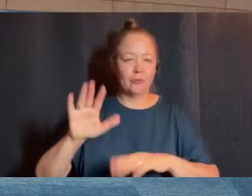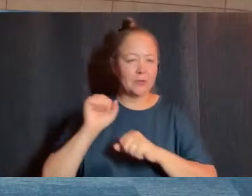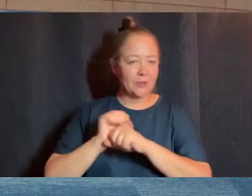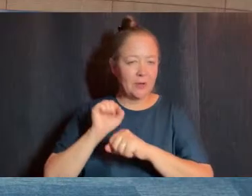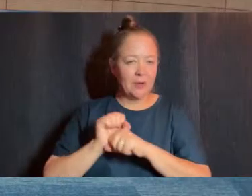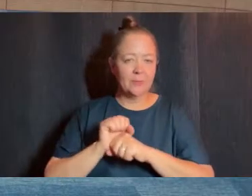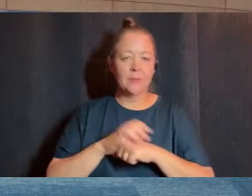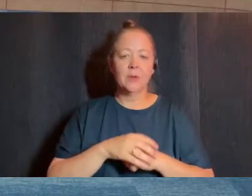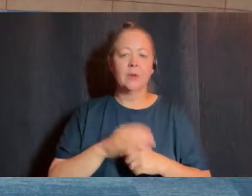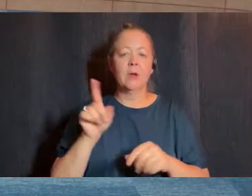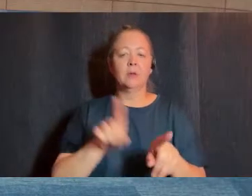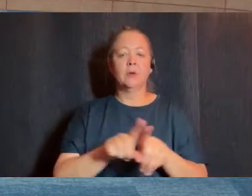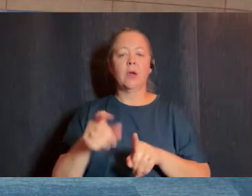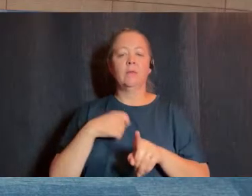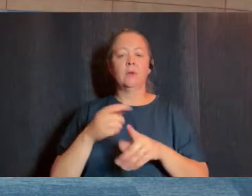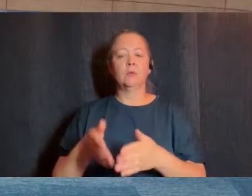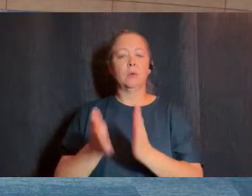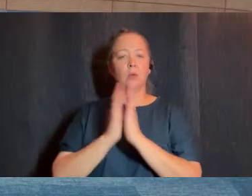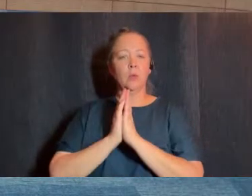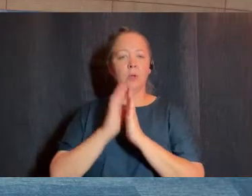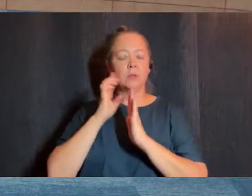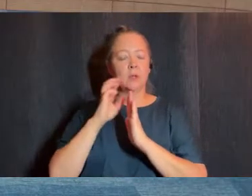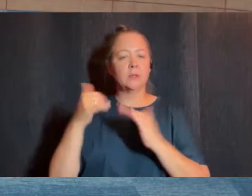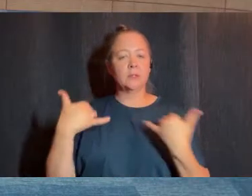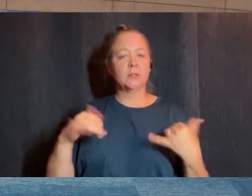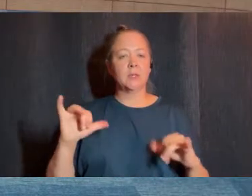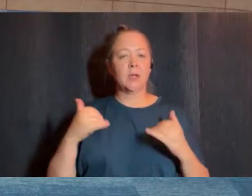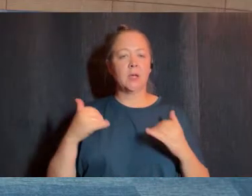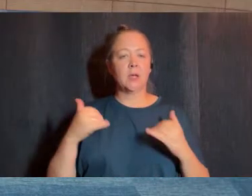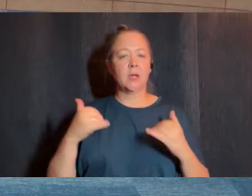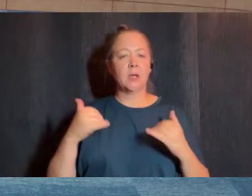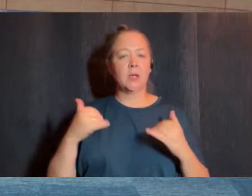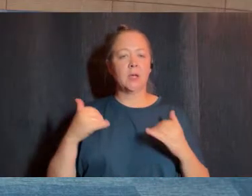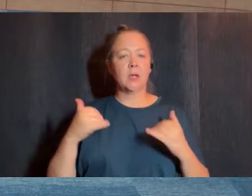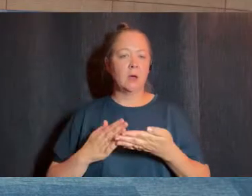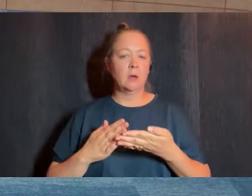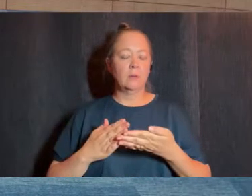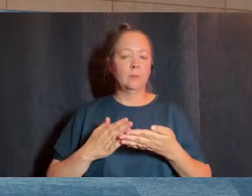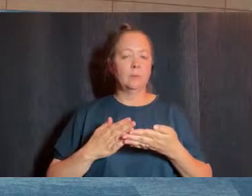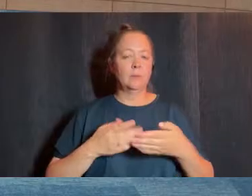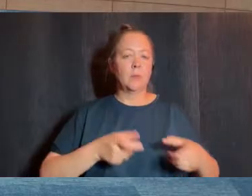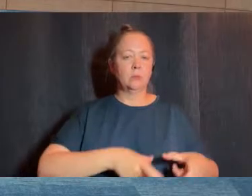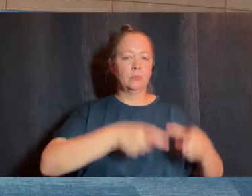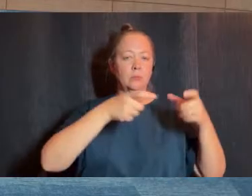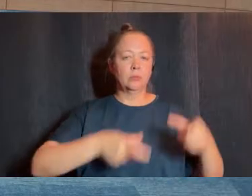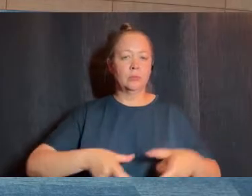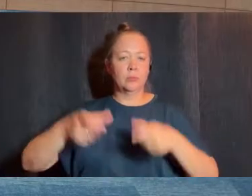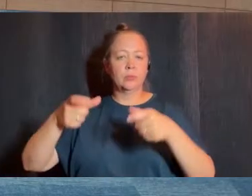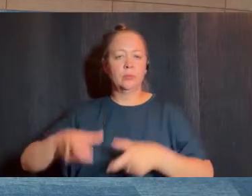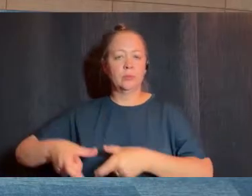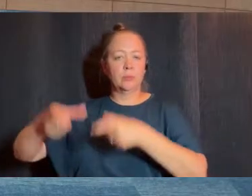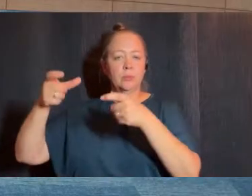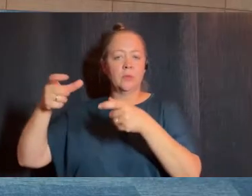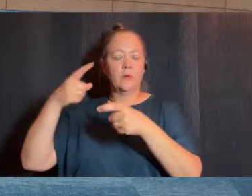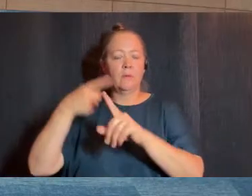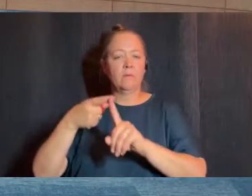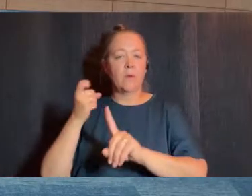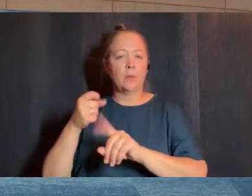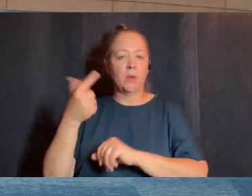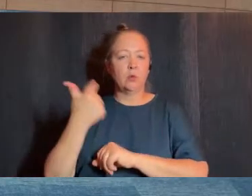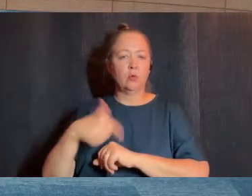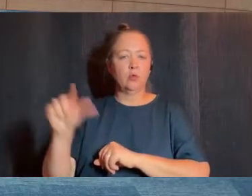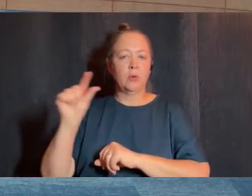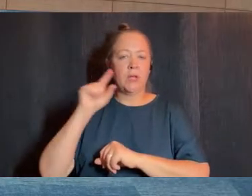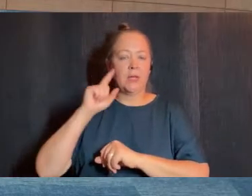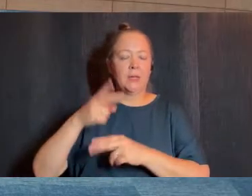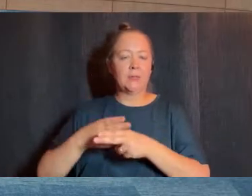request to have, there are still some remaining posts from the green fence, temporary fence that was there. And then as soon